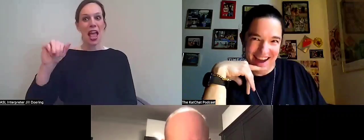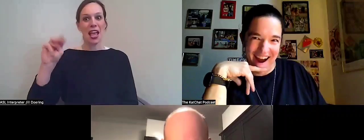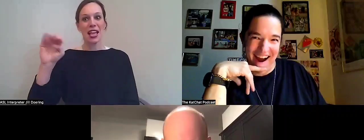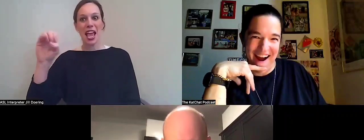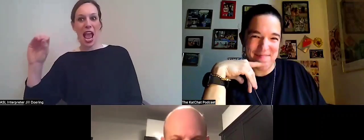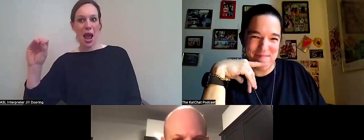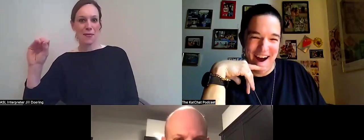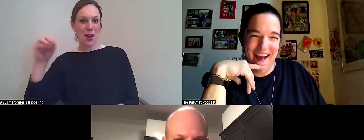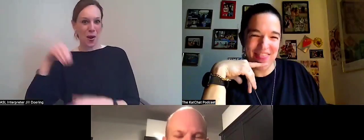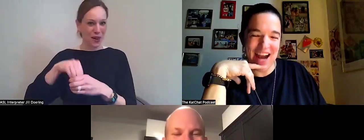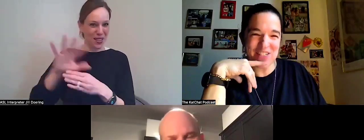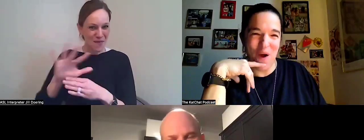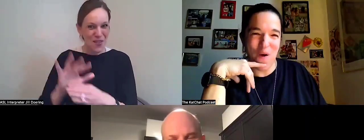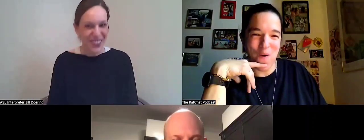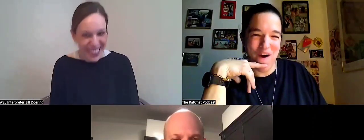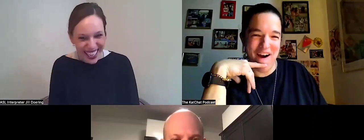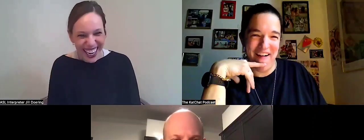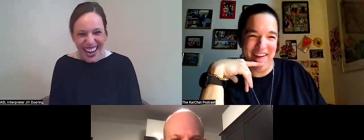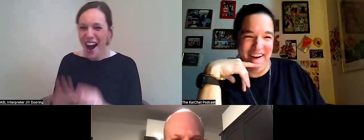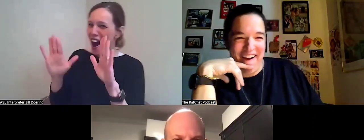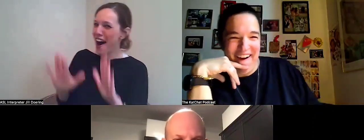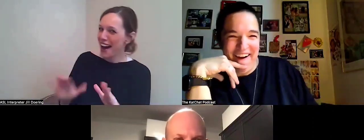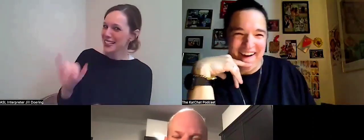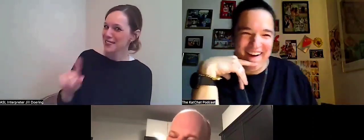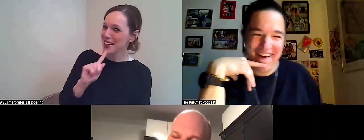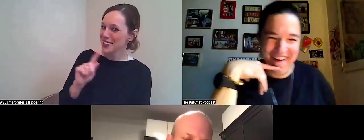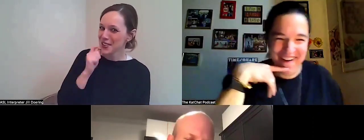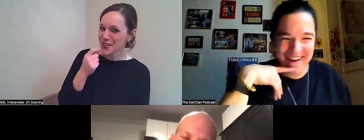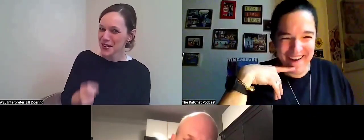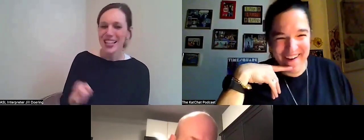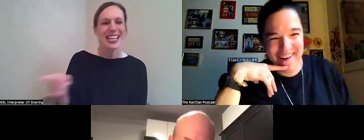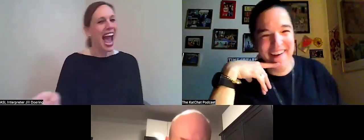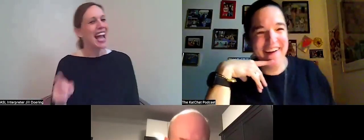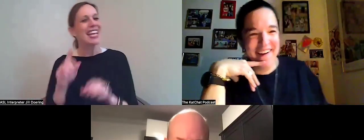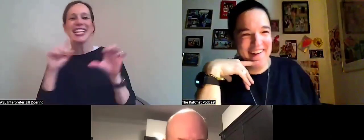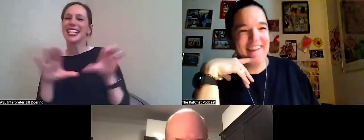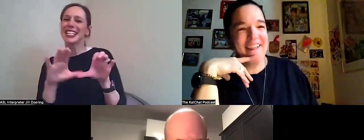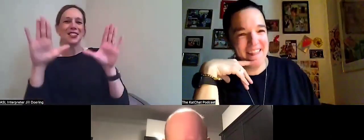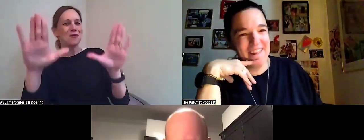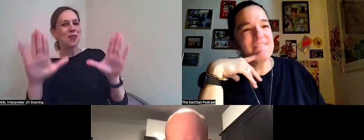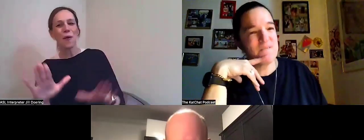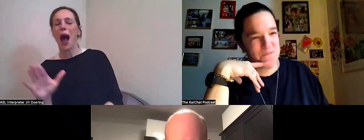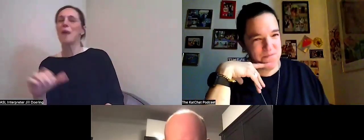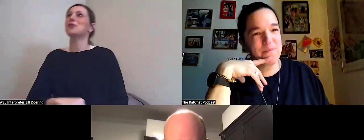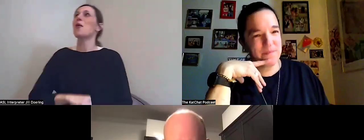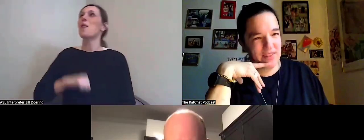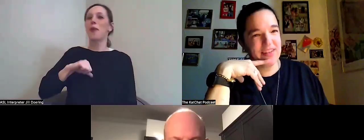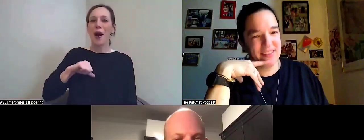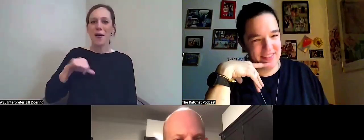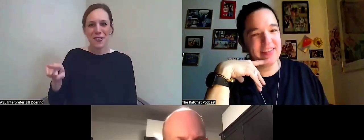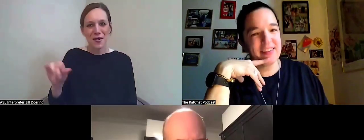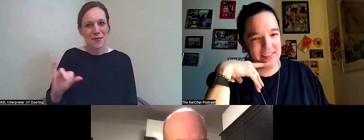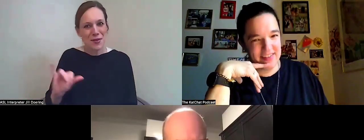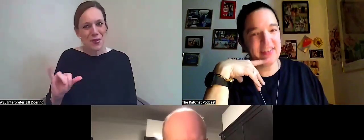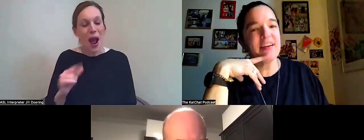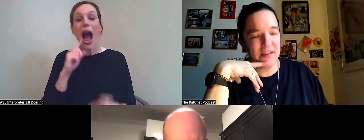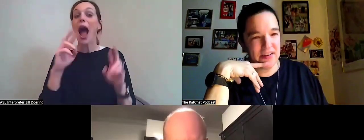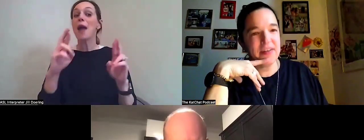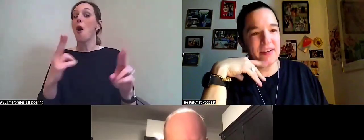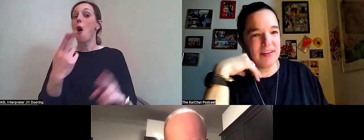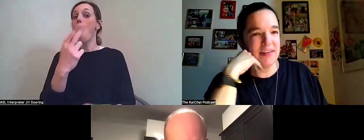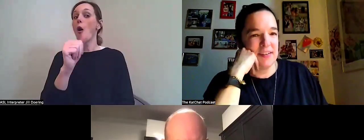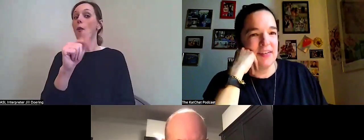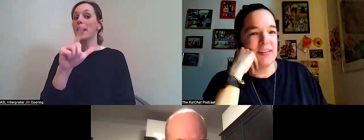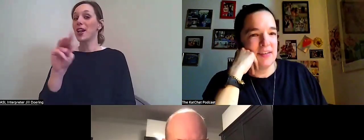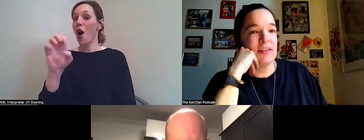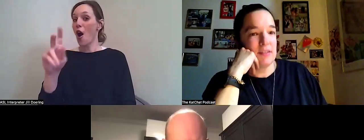The real teenager. Awesome. That's so Yeah, cool. yeah, he did so well. I was so proud of him. I'm hoping Hallmark does more